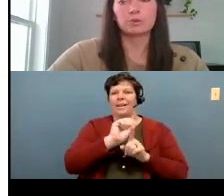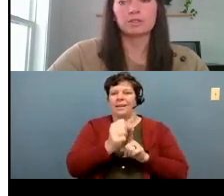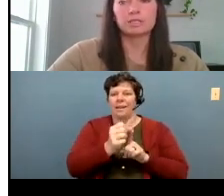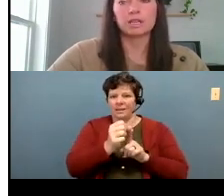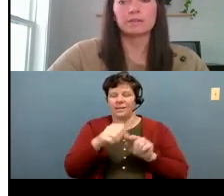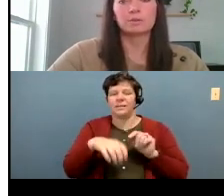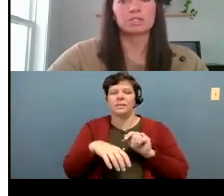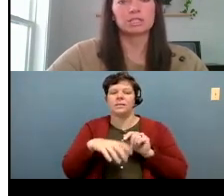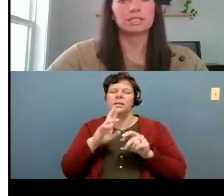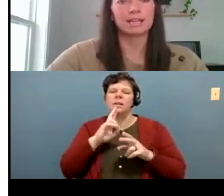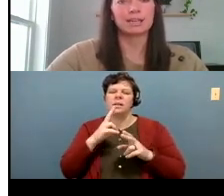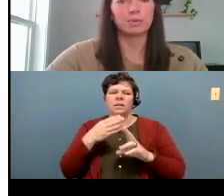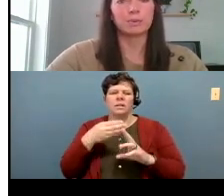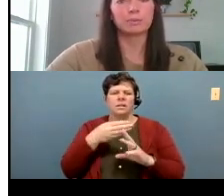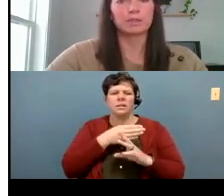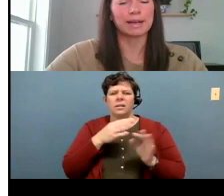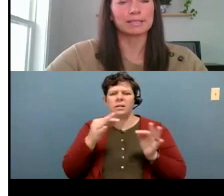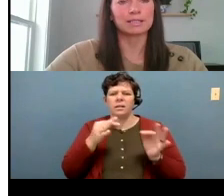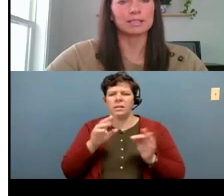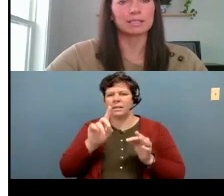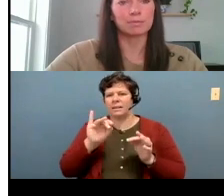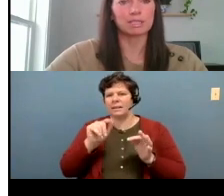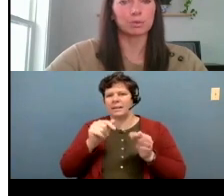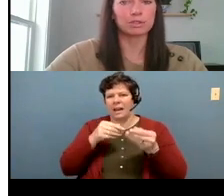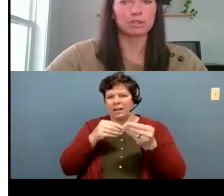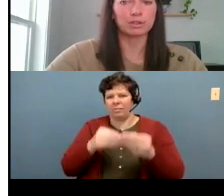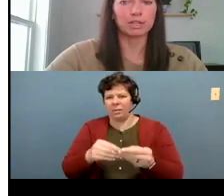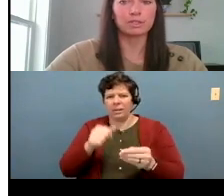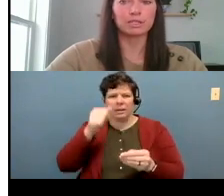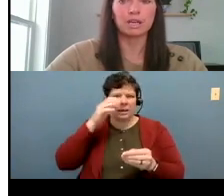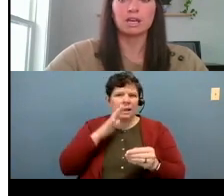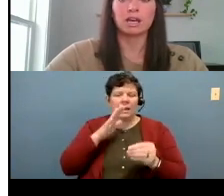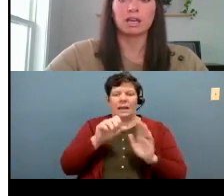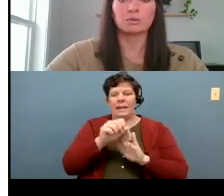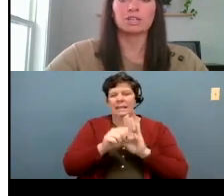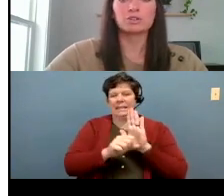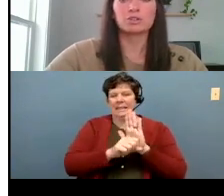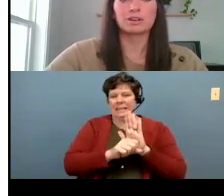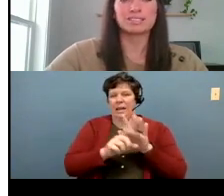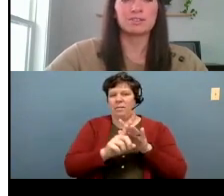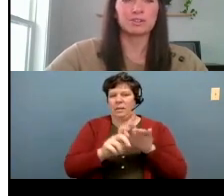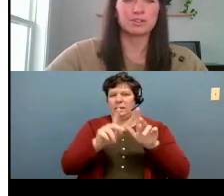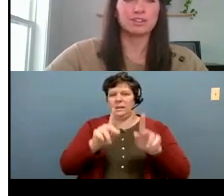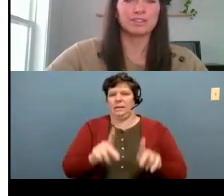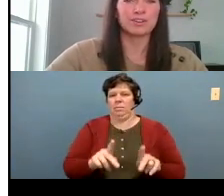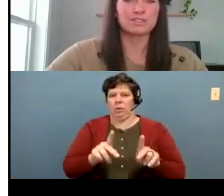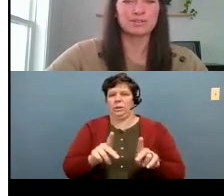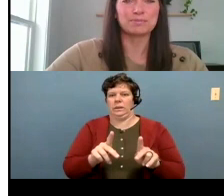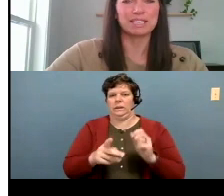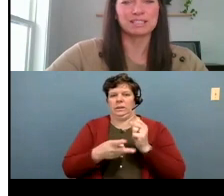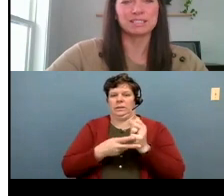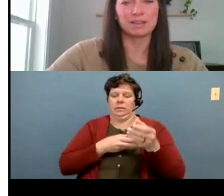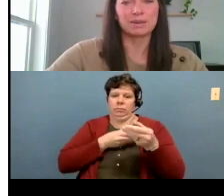on the previous slide that we just did a data import with Alaska State Missing Person Clearinghouse. And we entered around 700